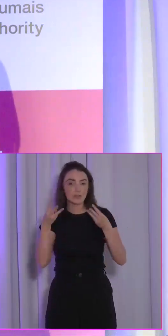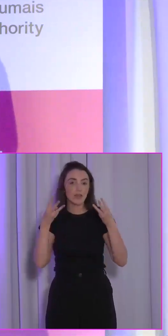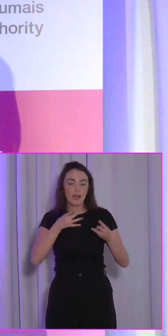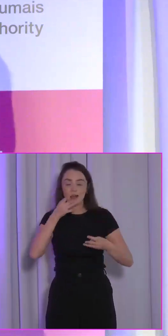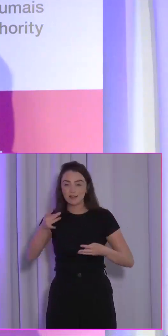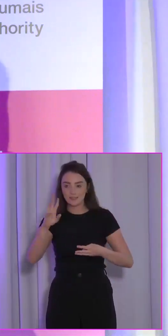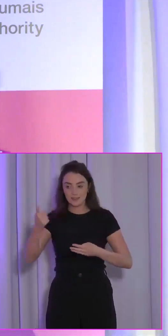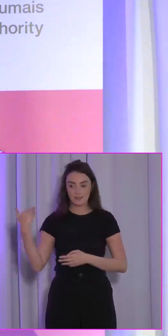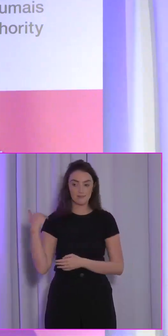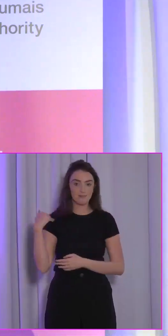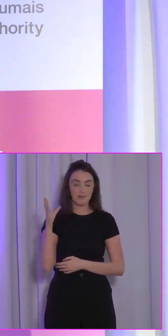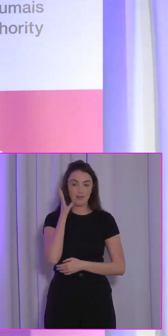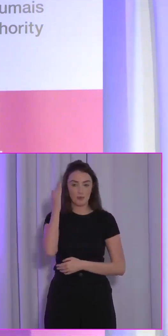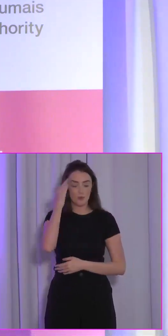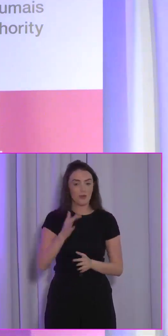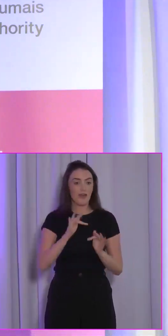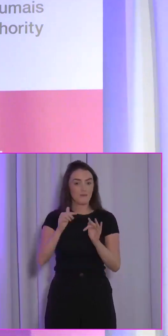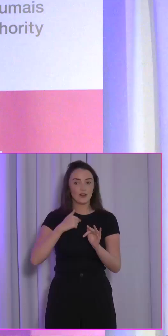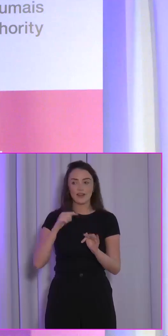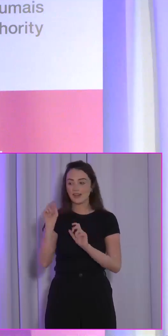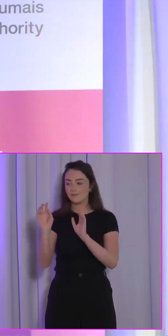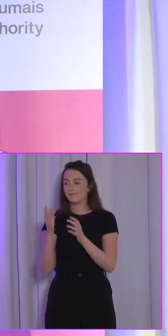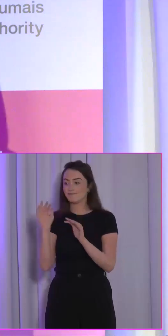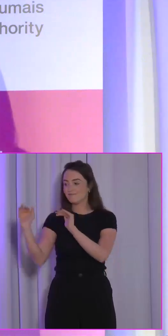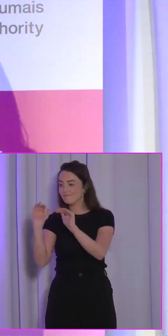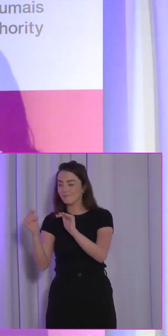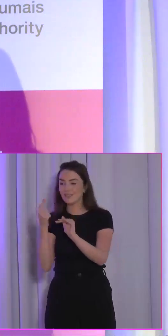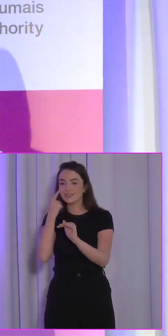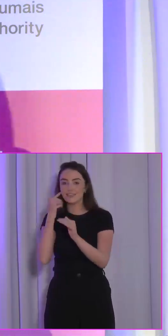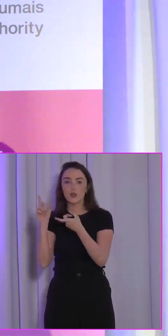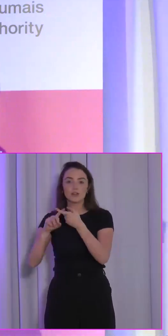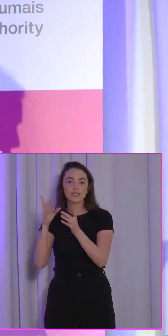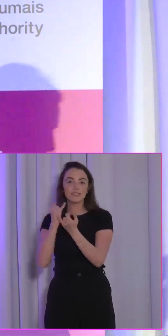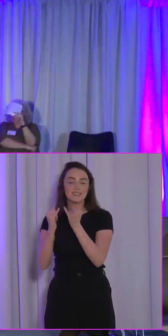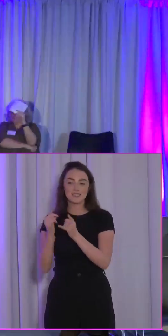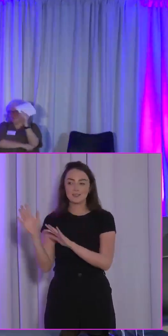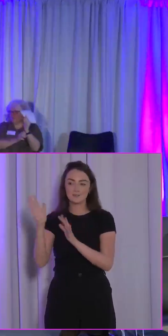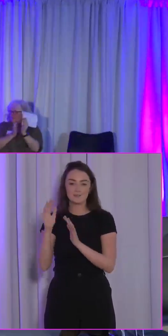about, please follow up afterward. I can pass around contact details. Thank you again. Bye.